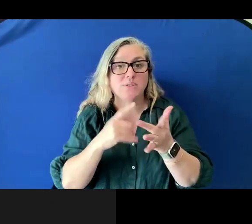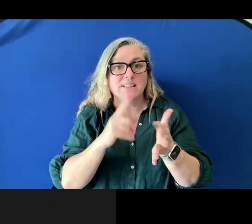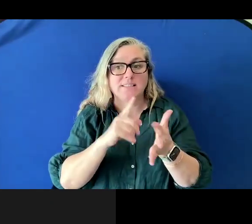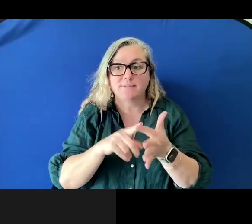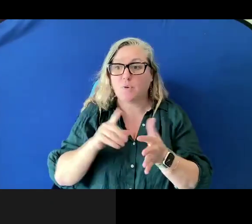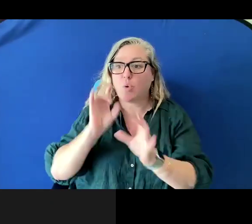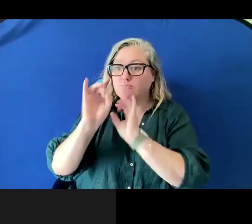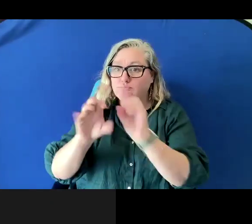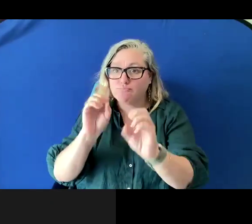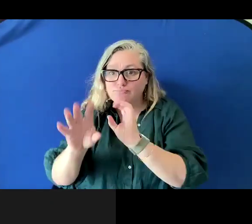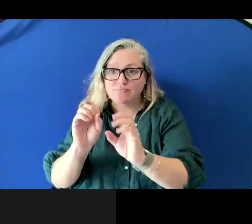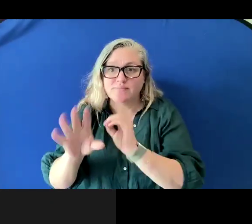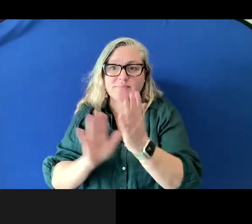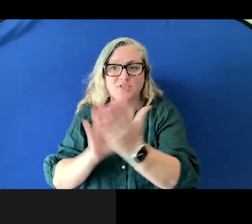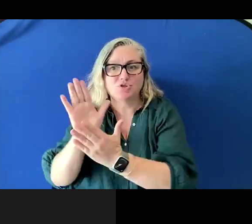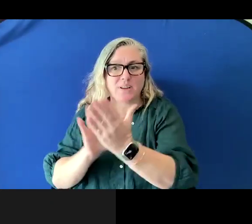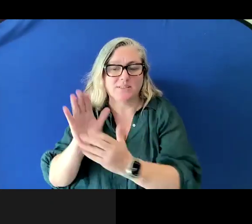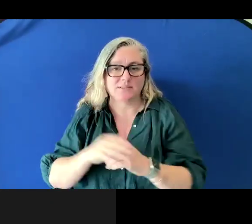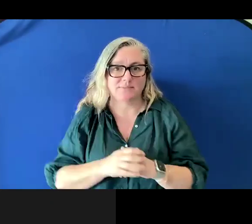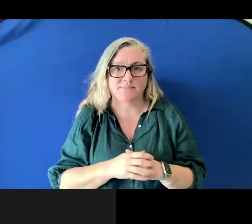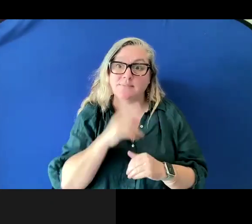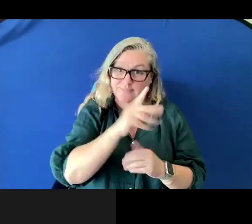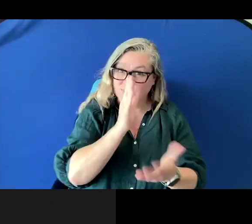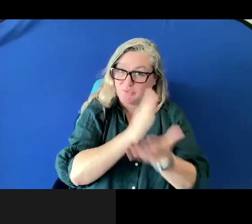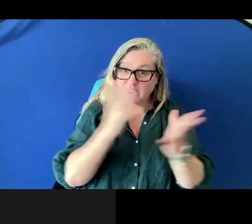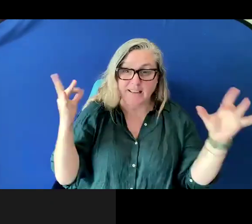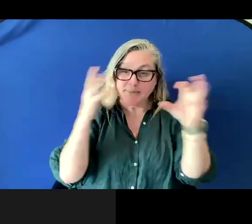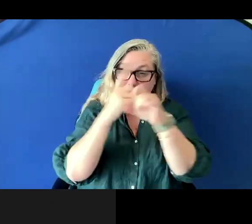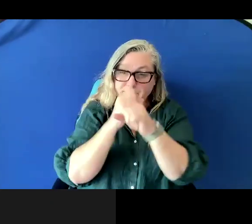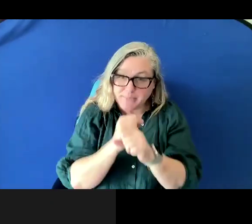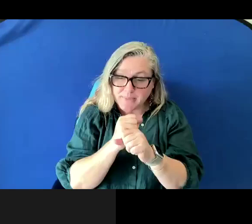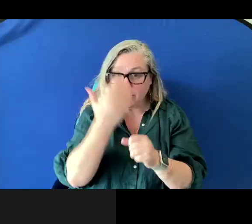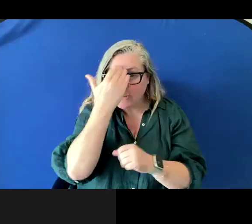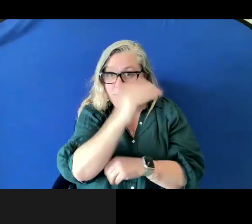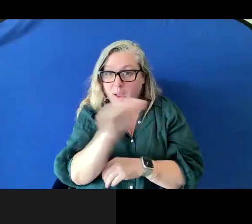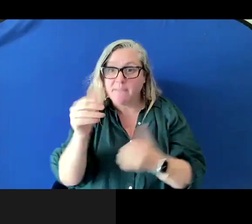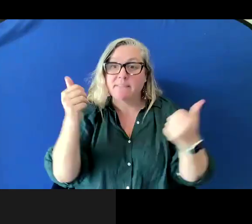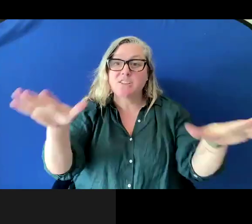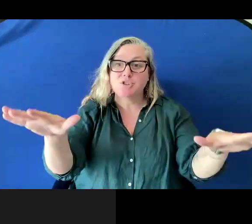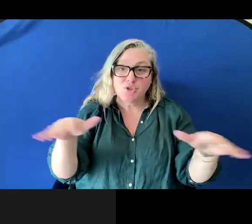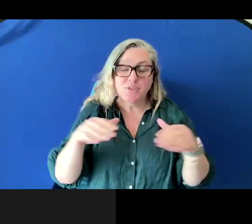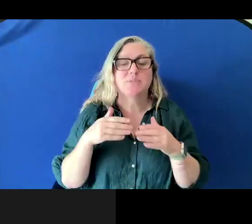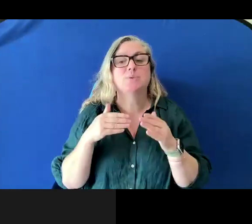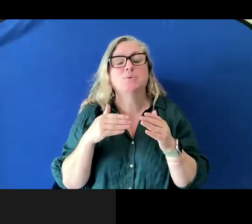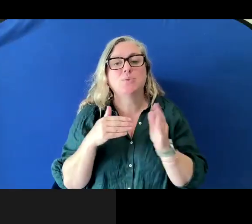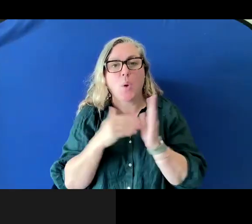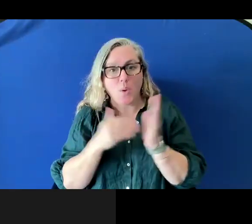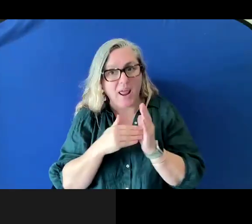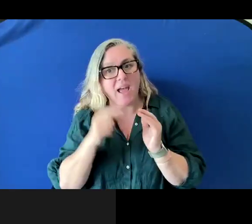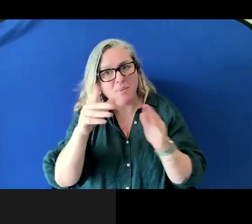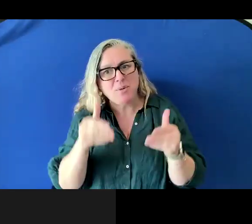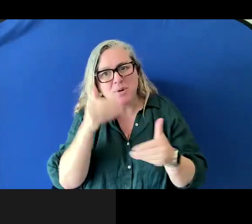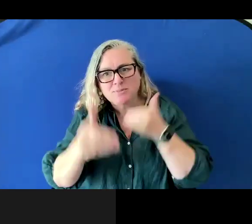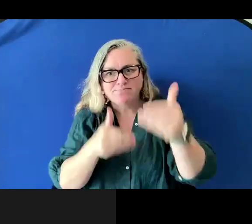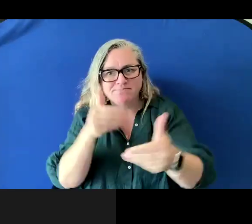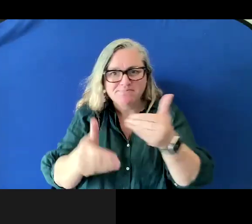Cool. Well, that is the brief overview and reminders done. So now we'll move on to why you're all here, to hear